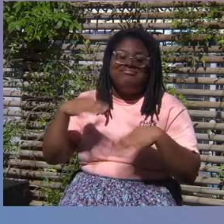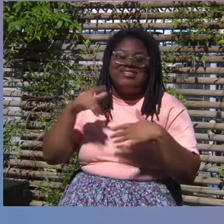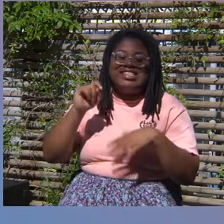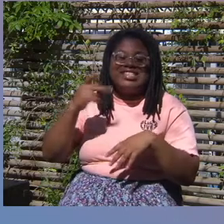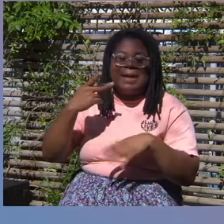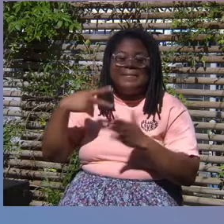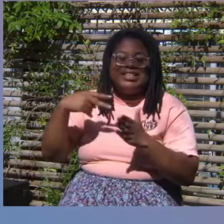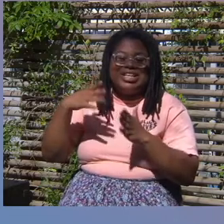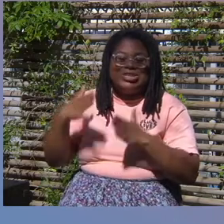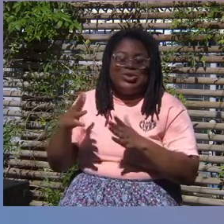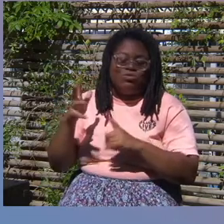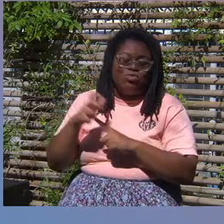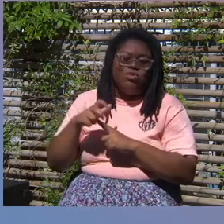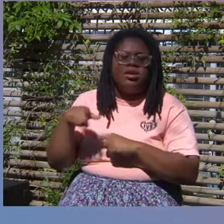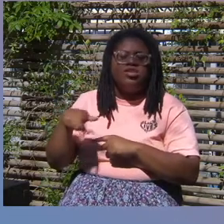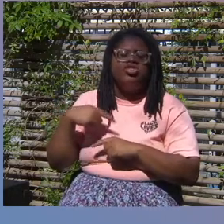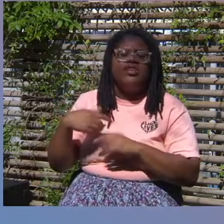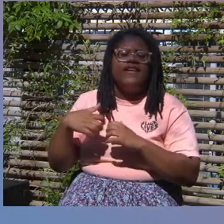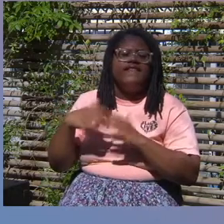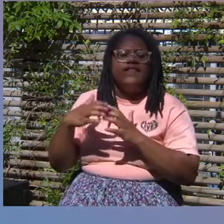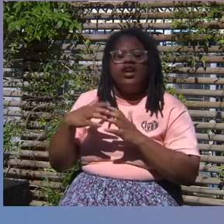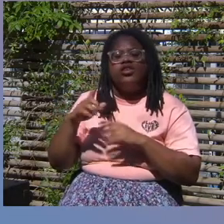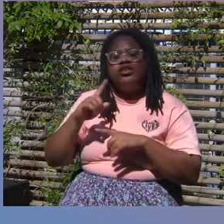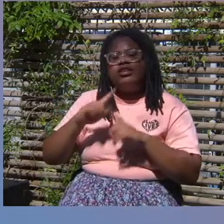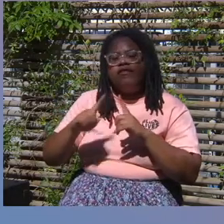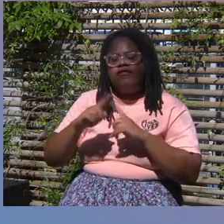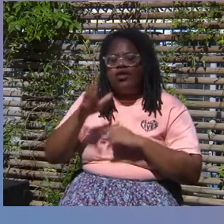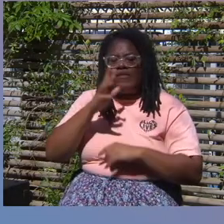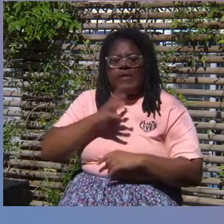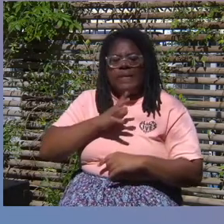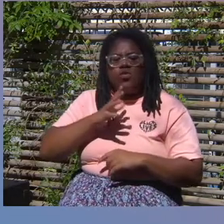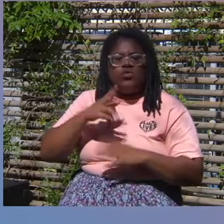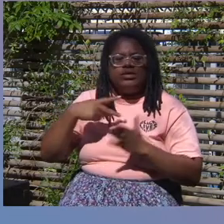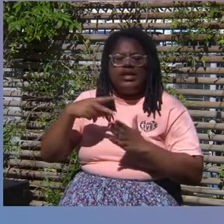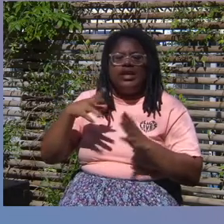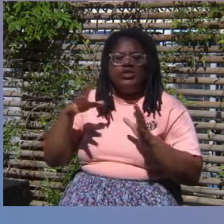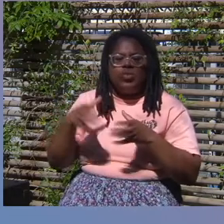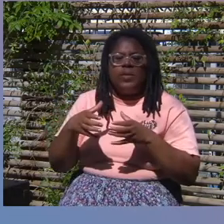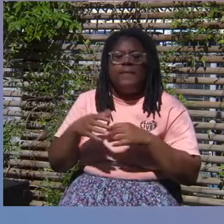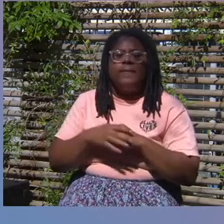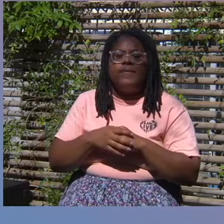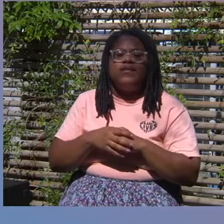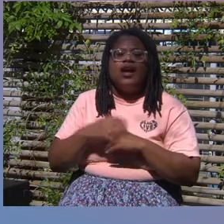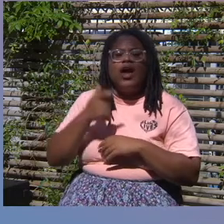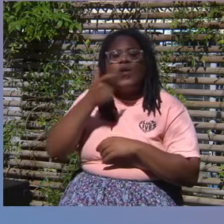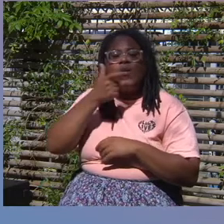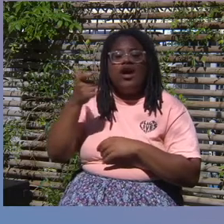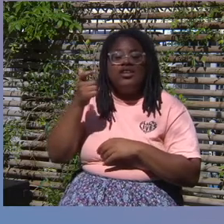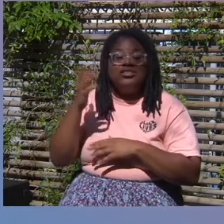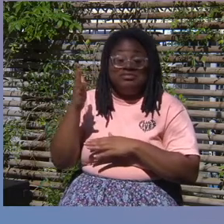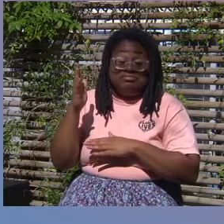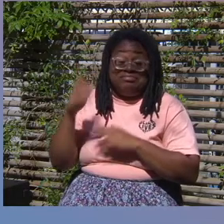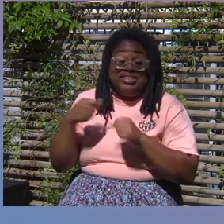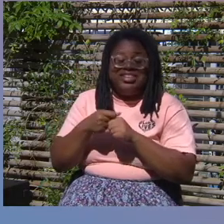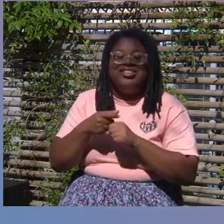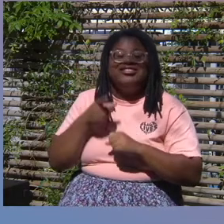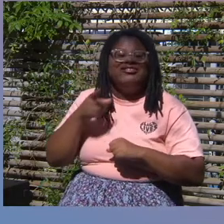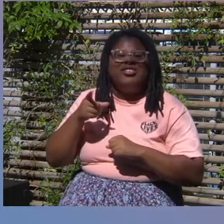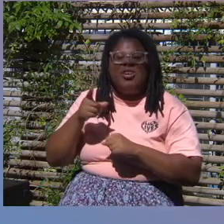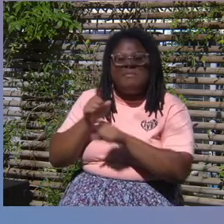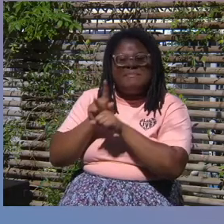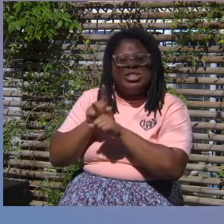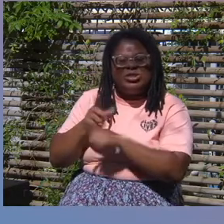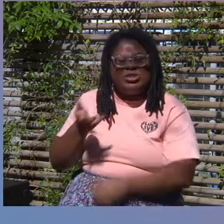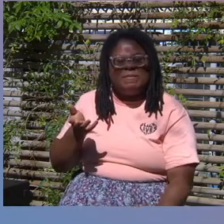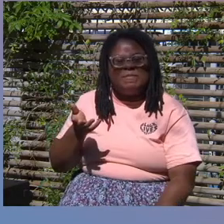tap dancer. Who founded Syncopated Ladies. It's an all-female dance troupe. And I've watched over the many years your